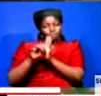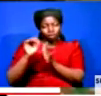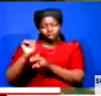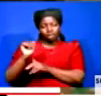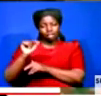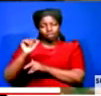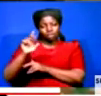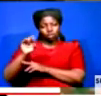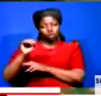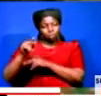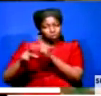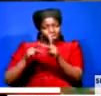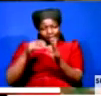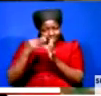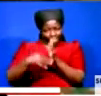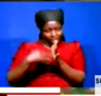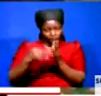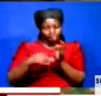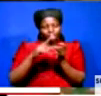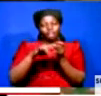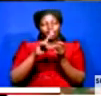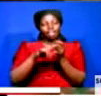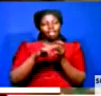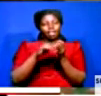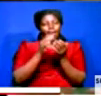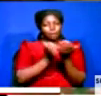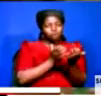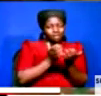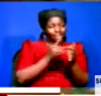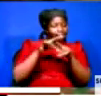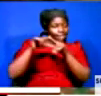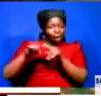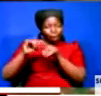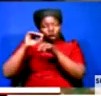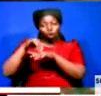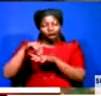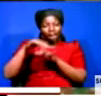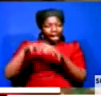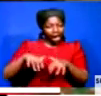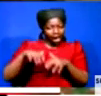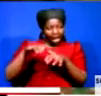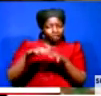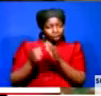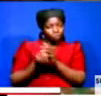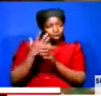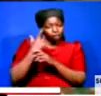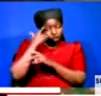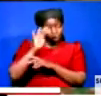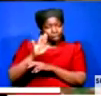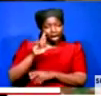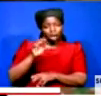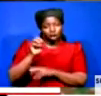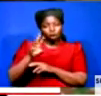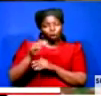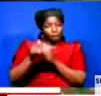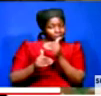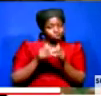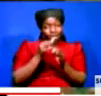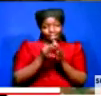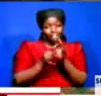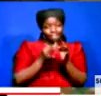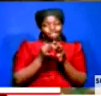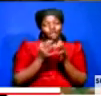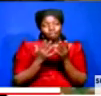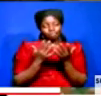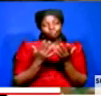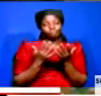right, enterprises. They rely on agricultural production for the raw materials. So if climate change impacts